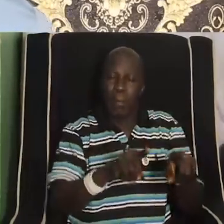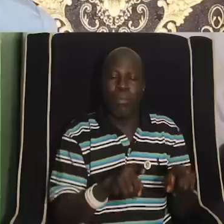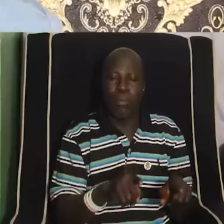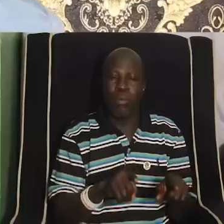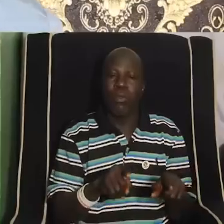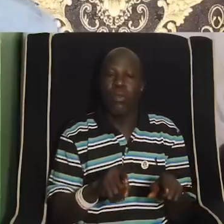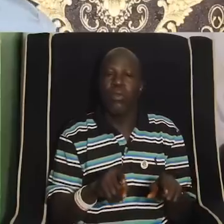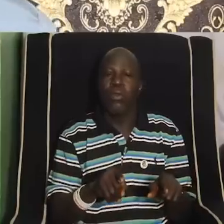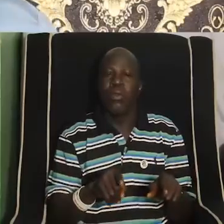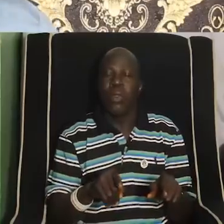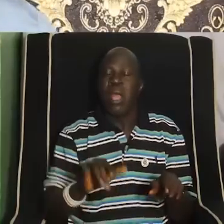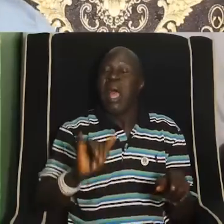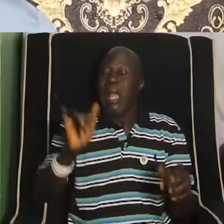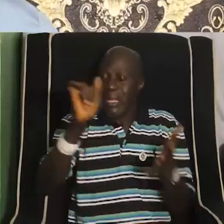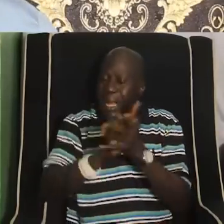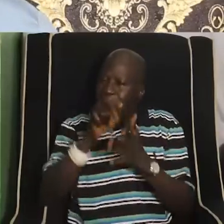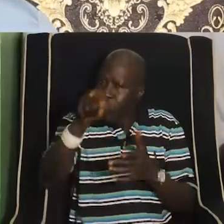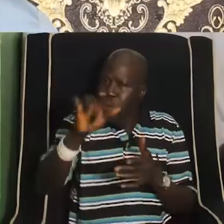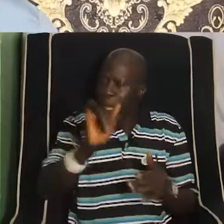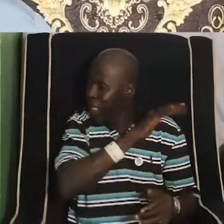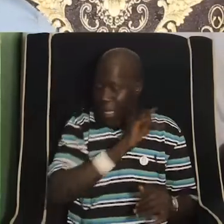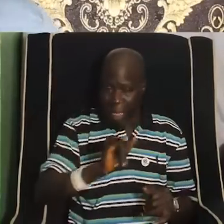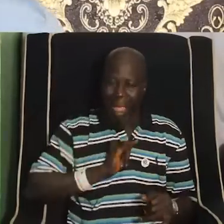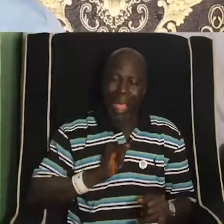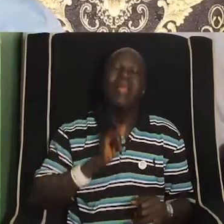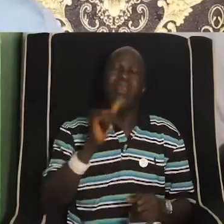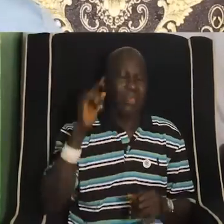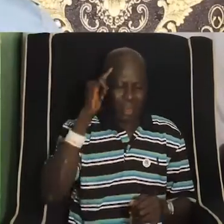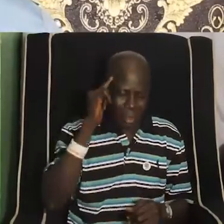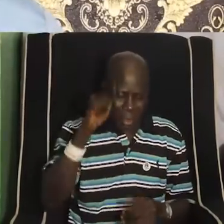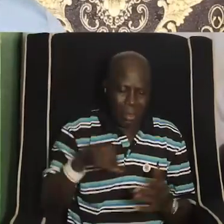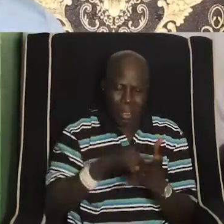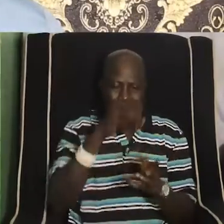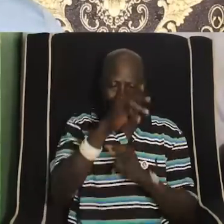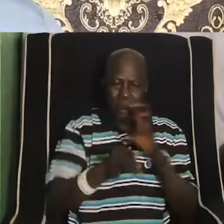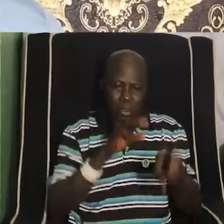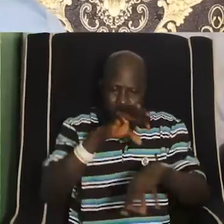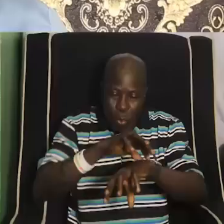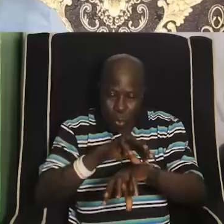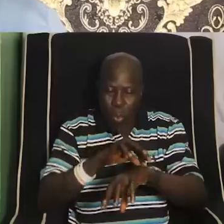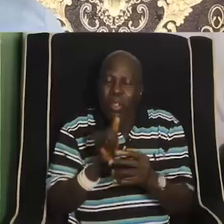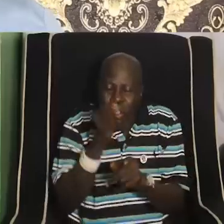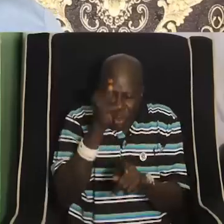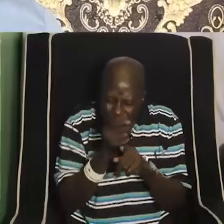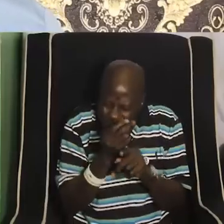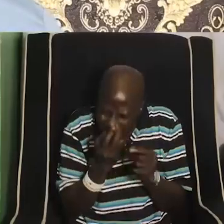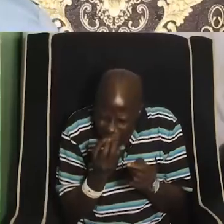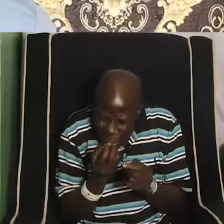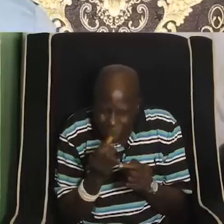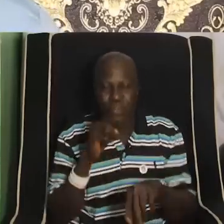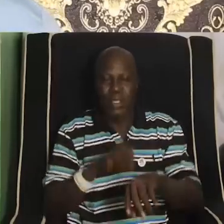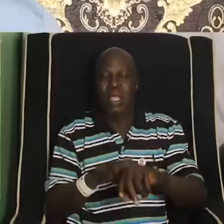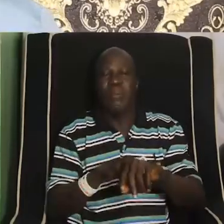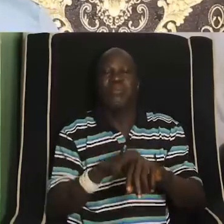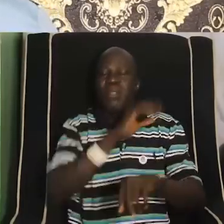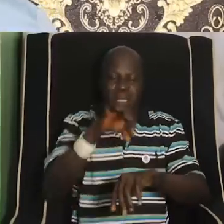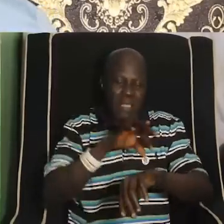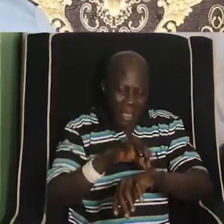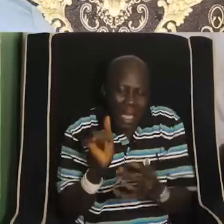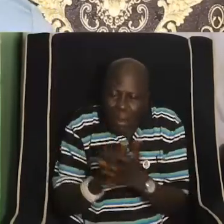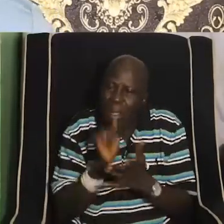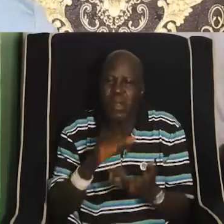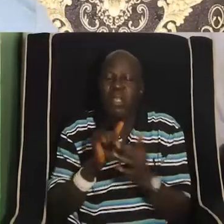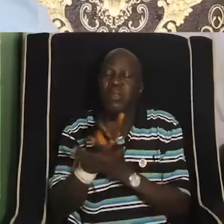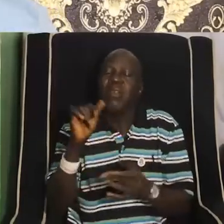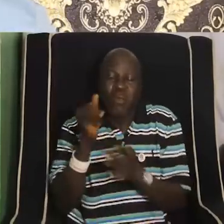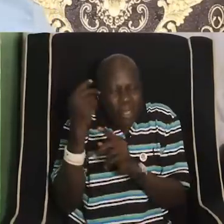Tell me at water a little no. That you and I cannot face. In aye, this war. We got dear. He jumped with a limited time. In aye, tawa. He said that's why. We